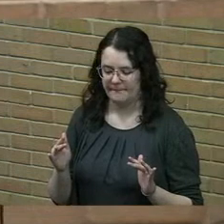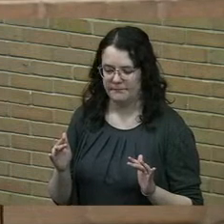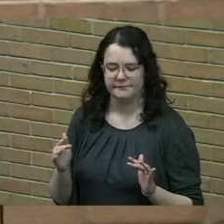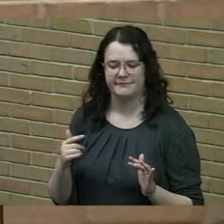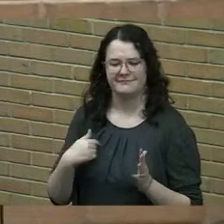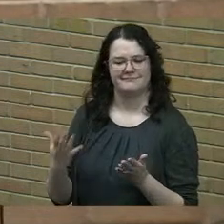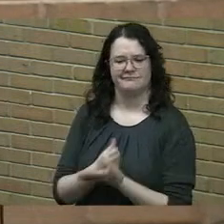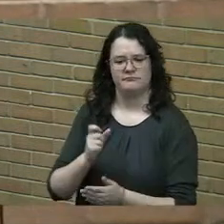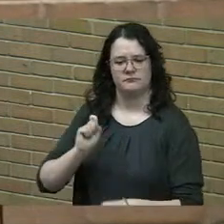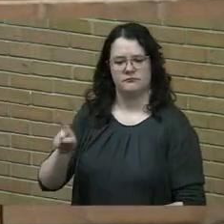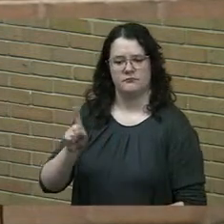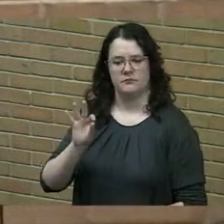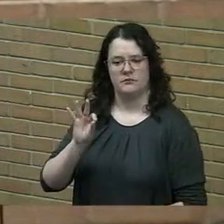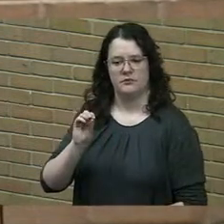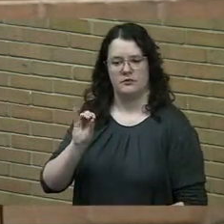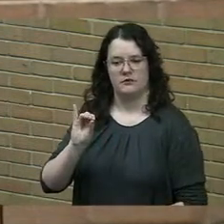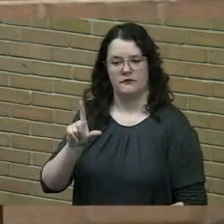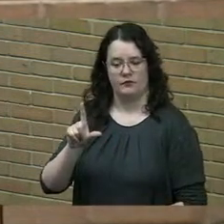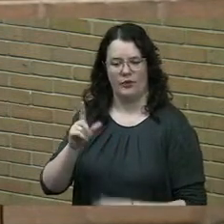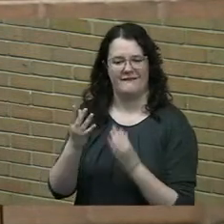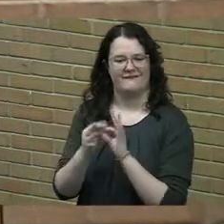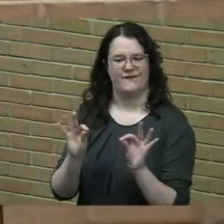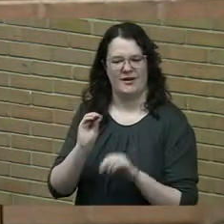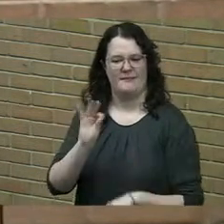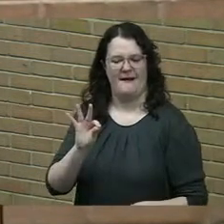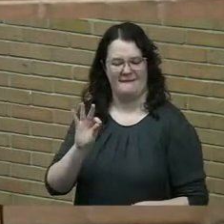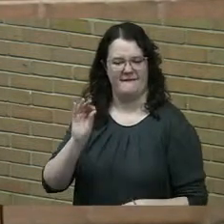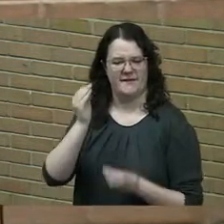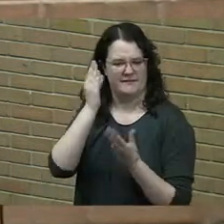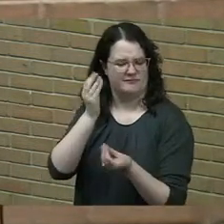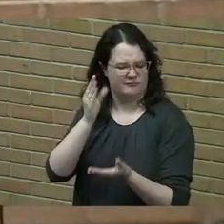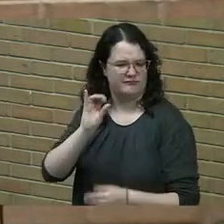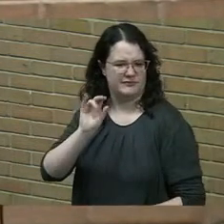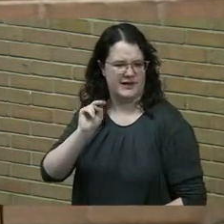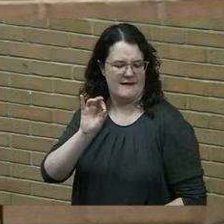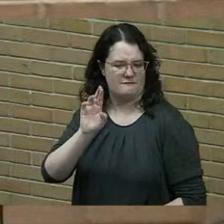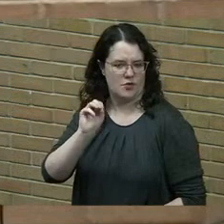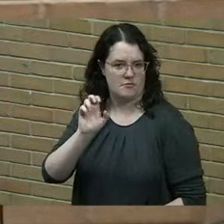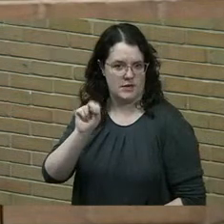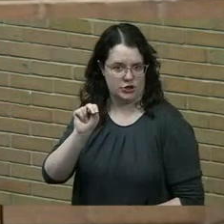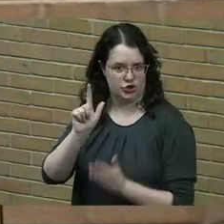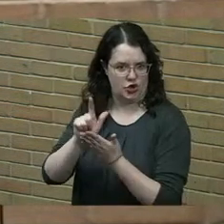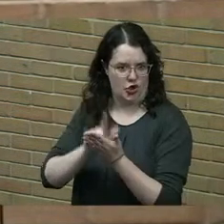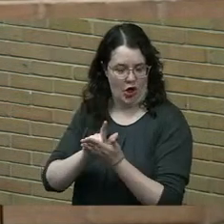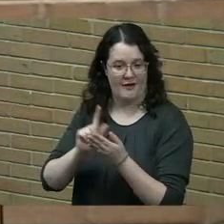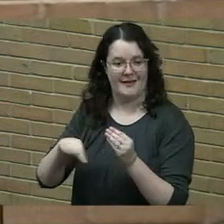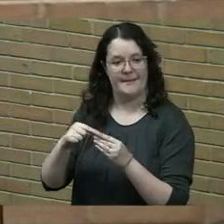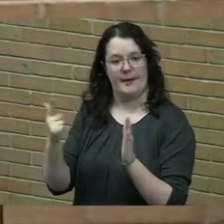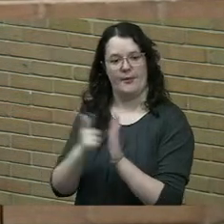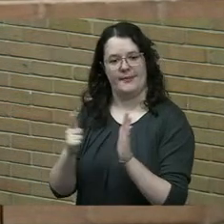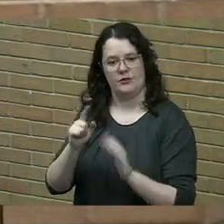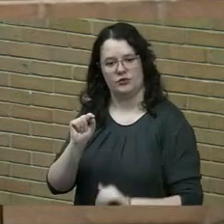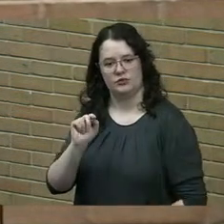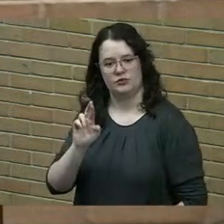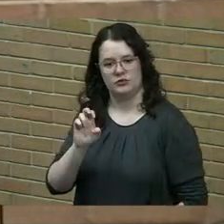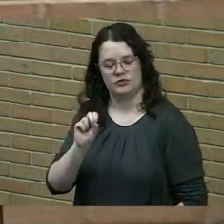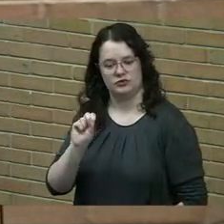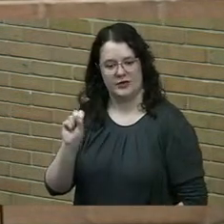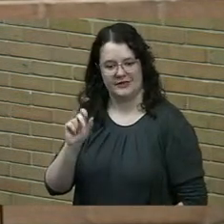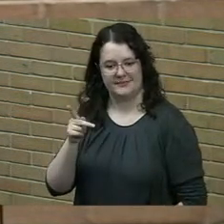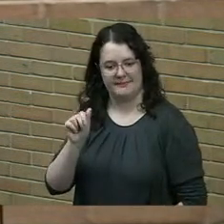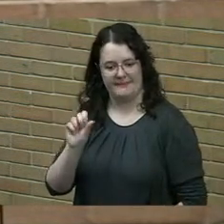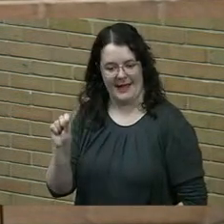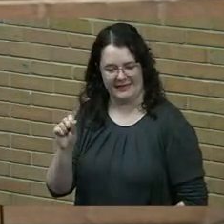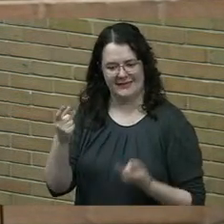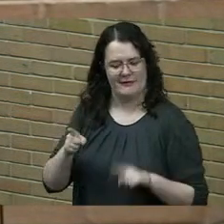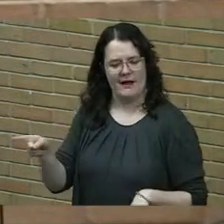a FOIL, a Freedom of Information Law request about an illegal trespass that happened by a Brighton police